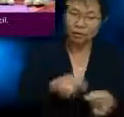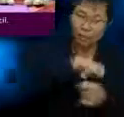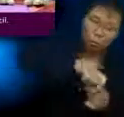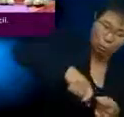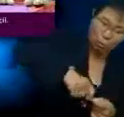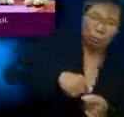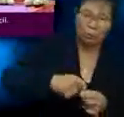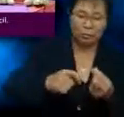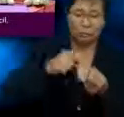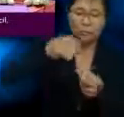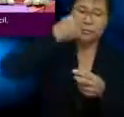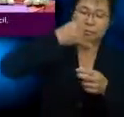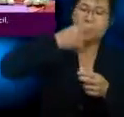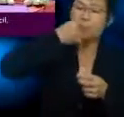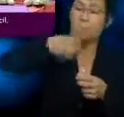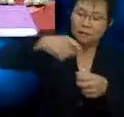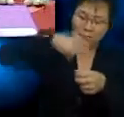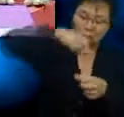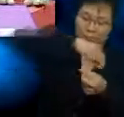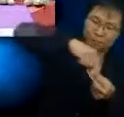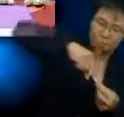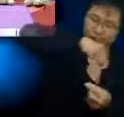your pencil.